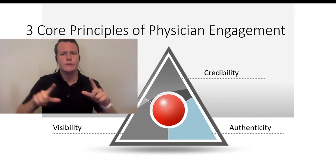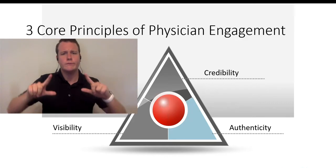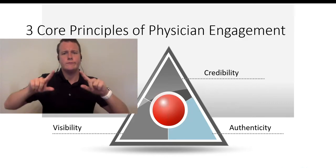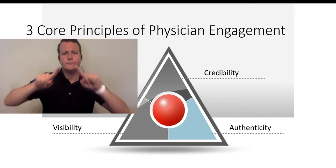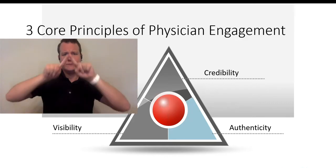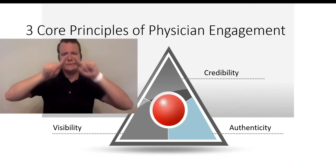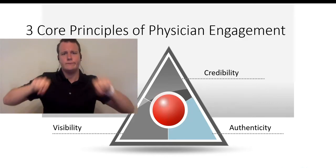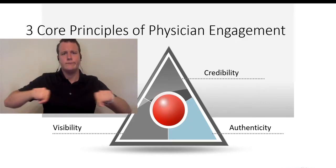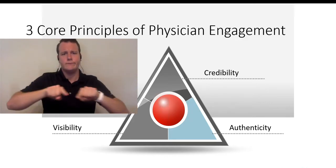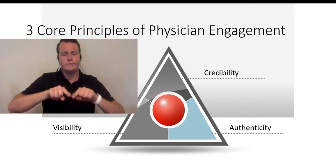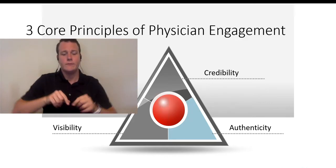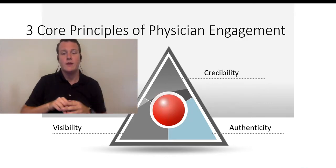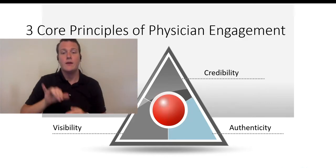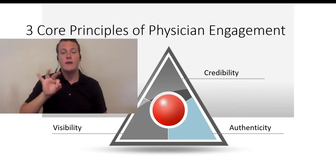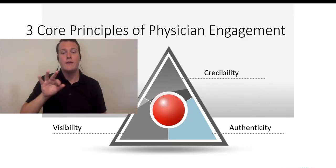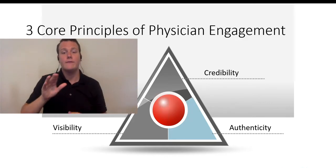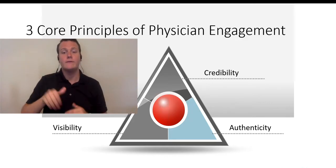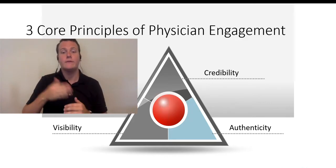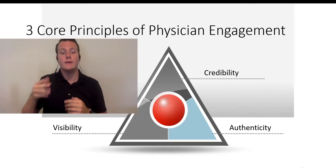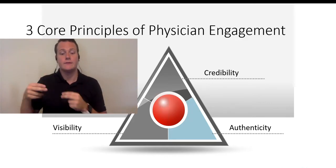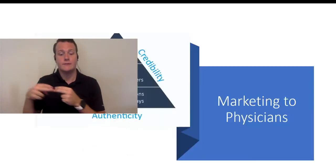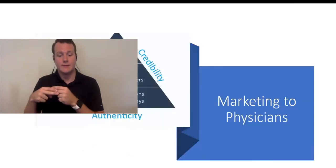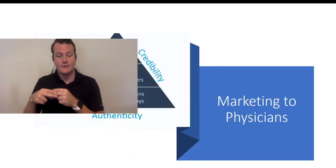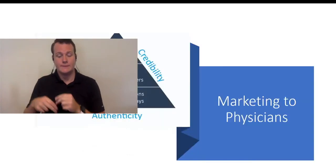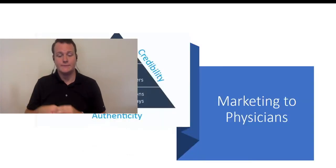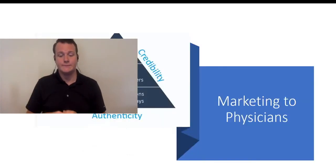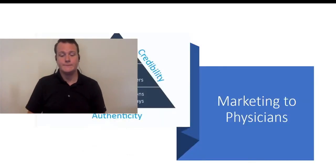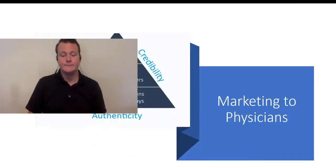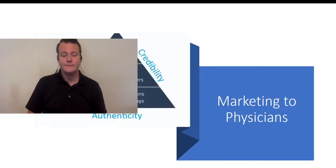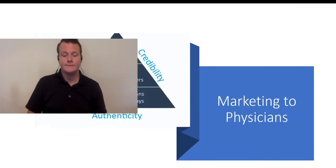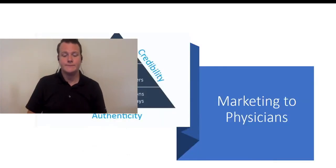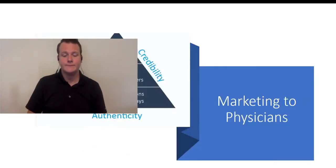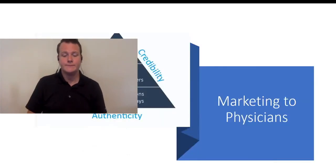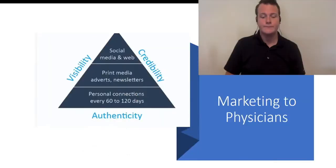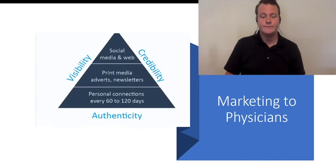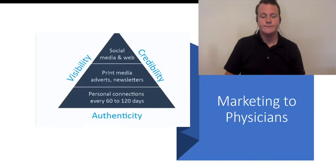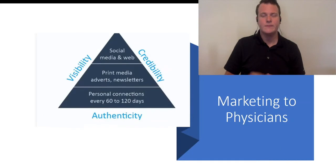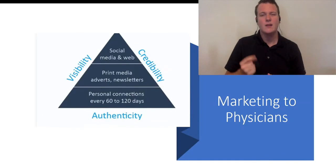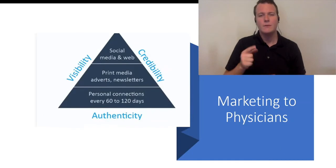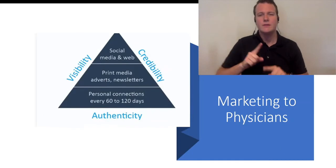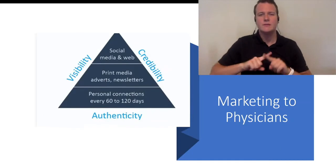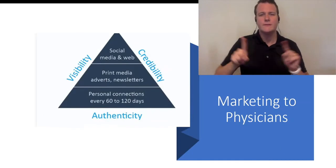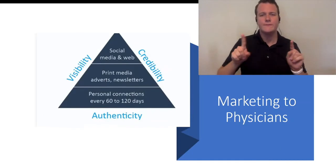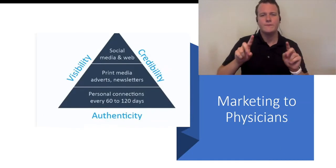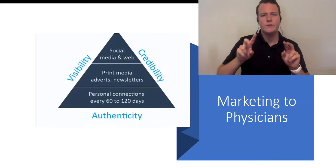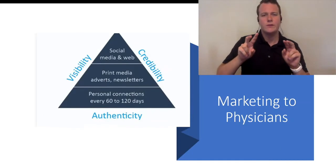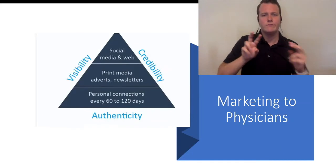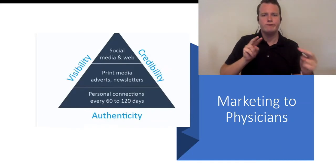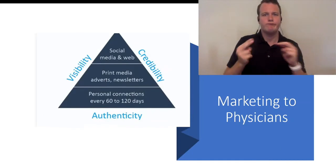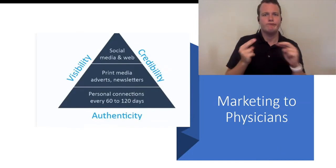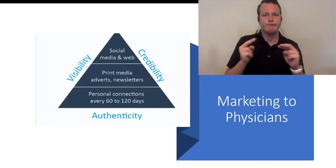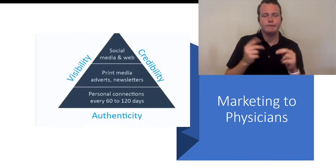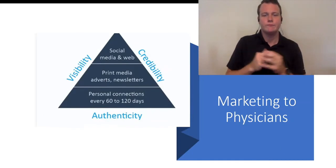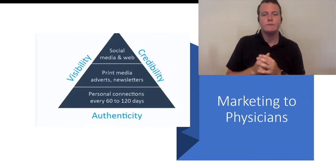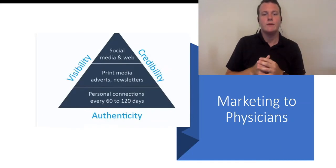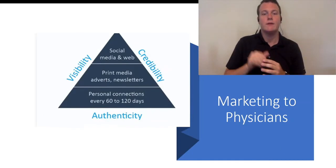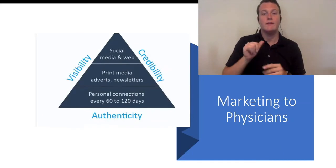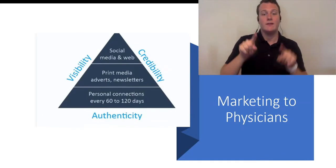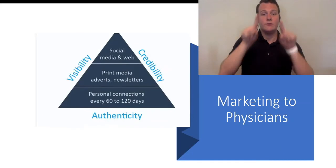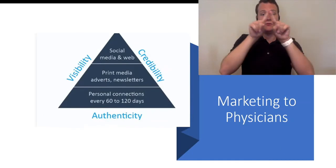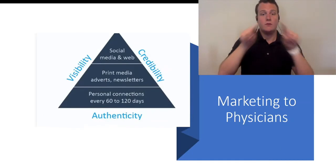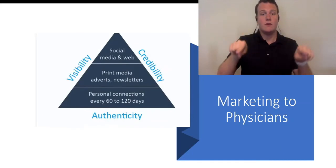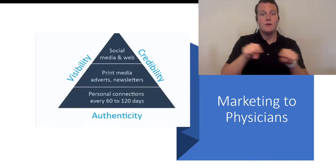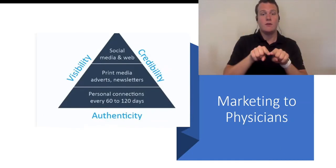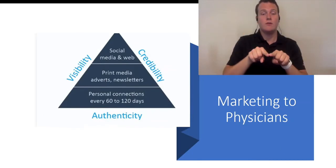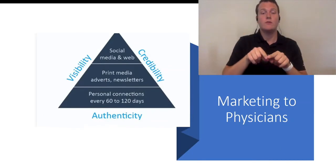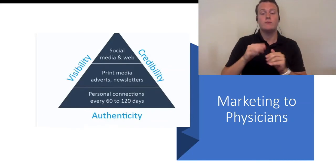of this triangle. And if we look at the next slide, we'll see this in a little different aspect. So in this